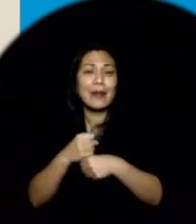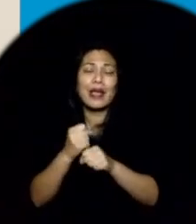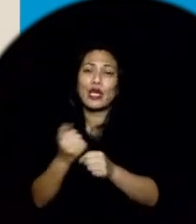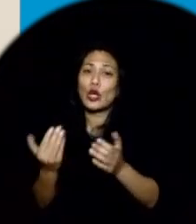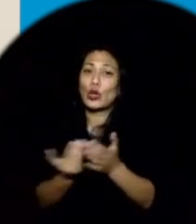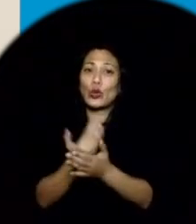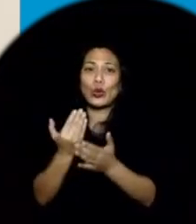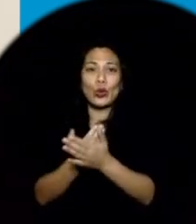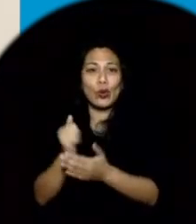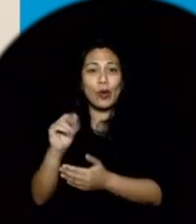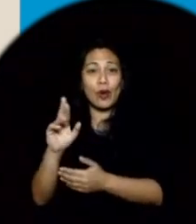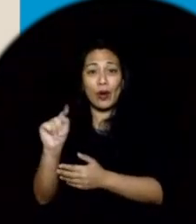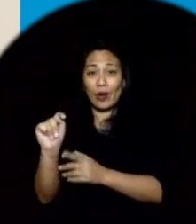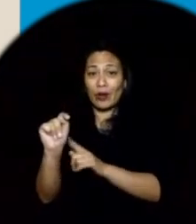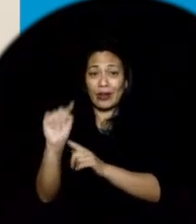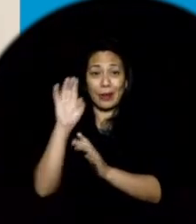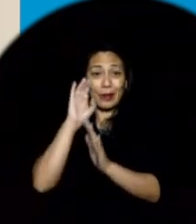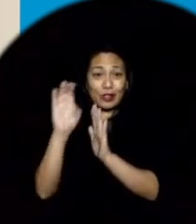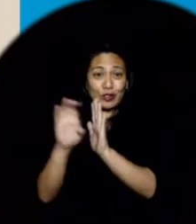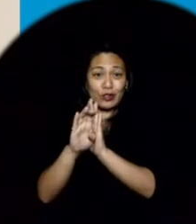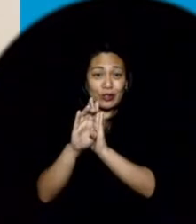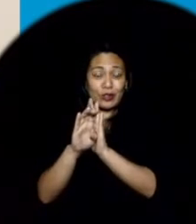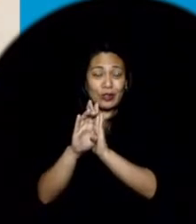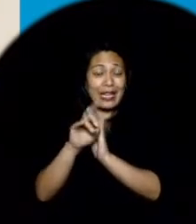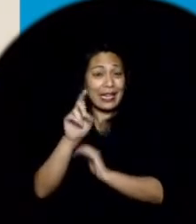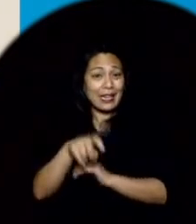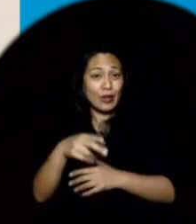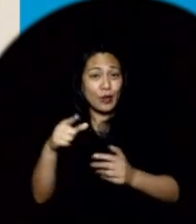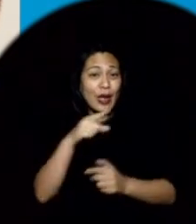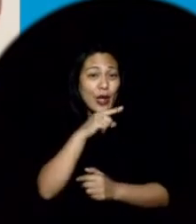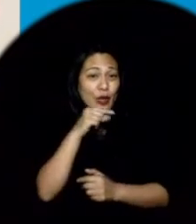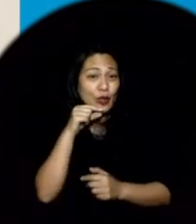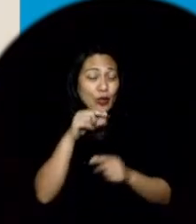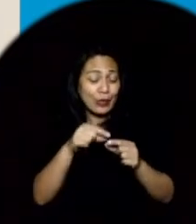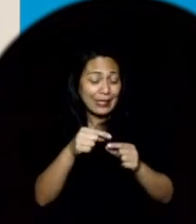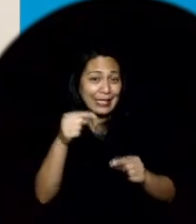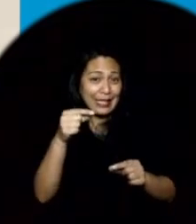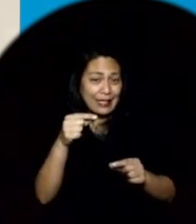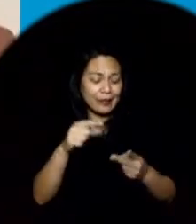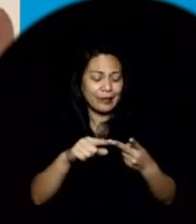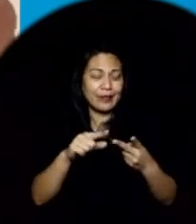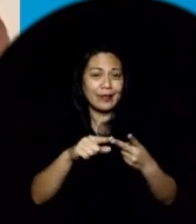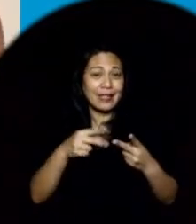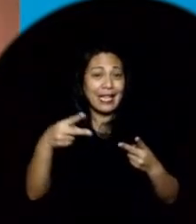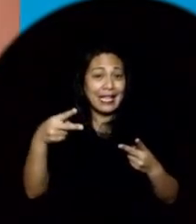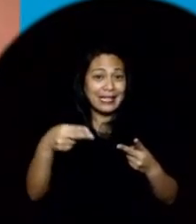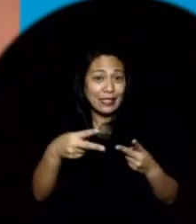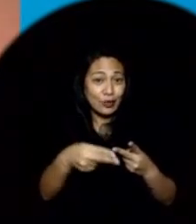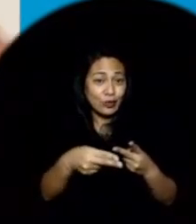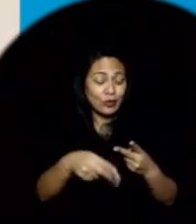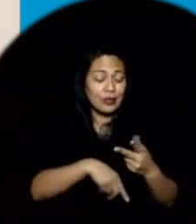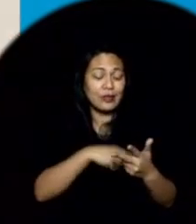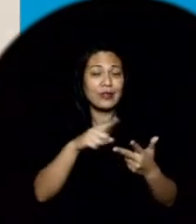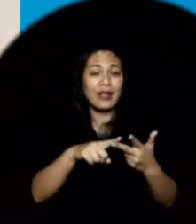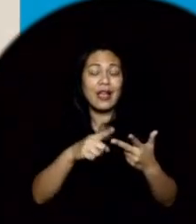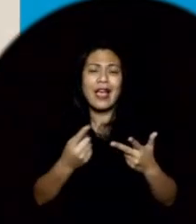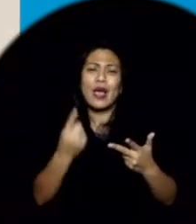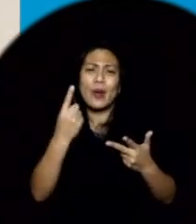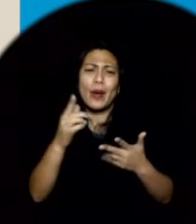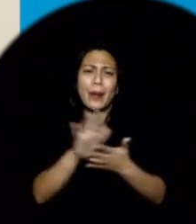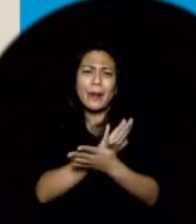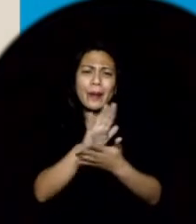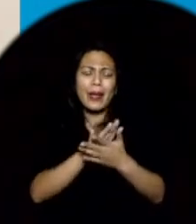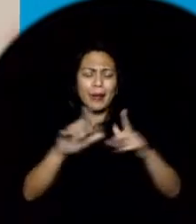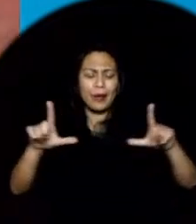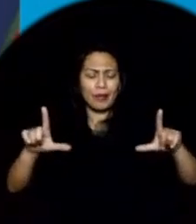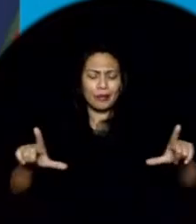complete piece of art. What you're going to need today is a glue stick, a pair of scissors, and